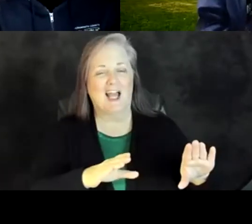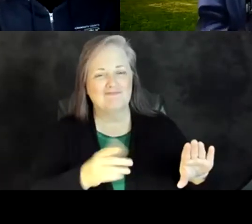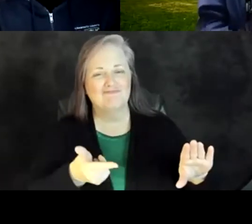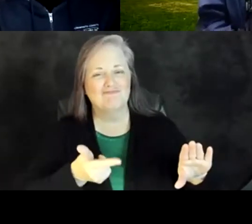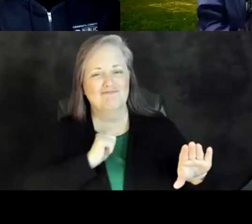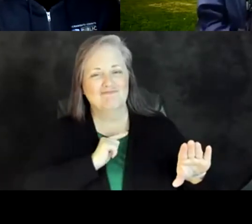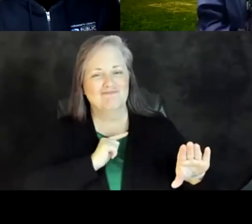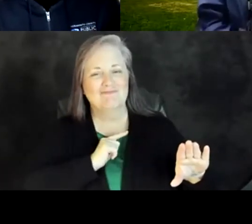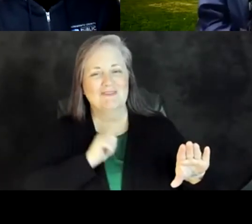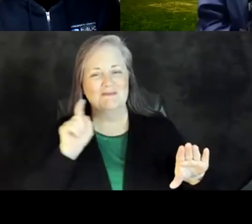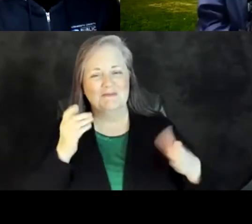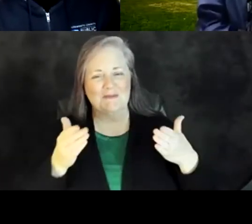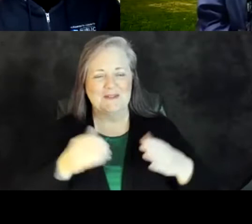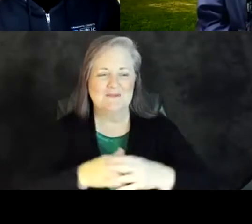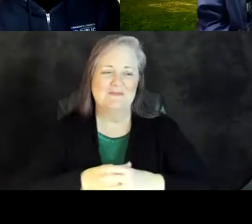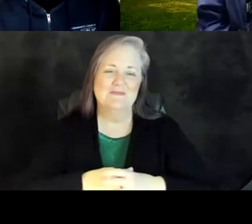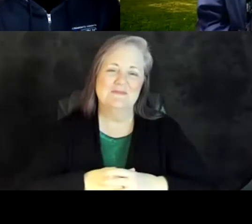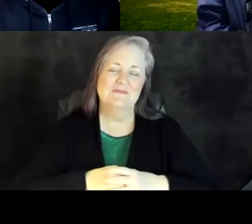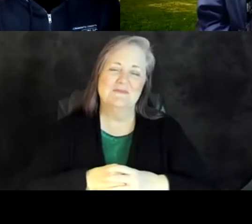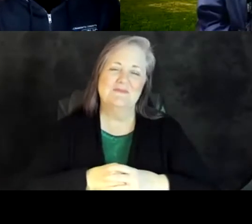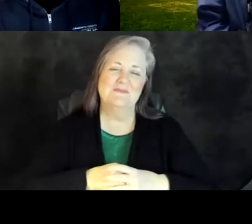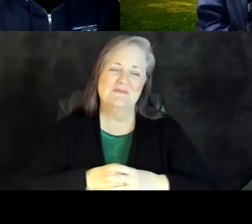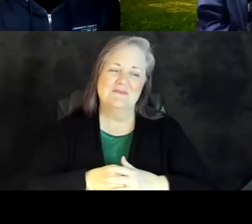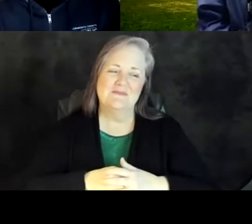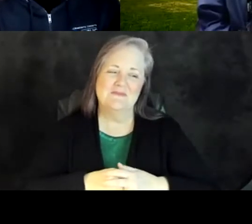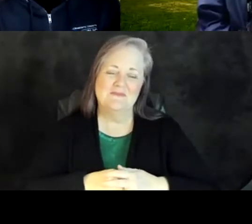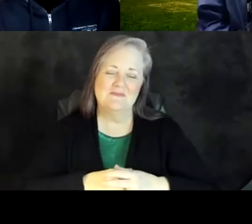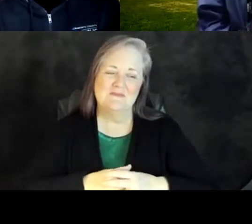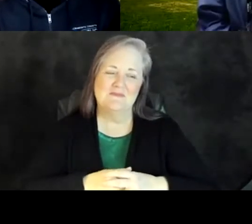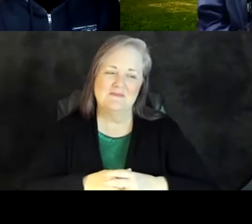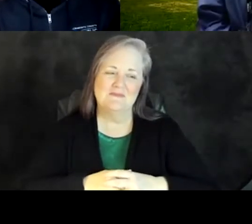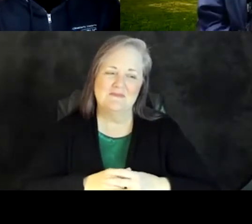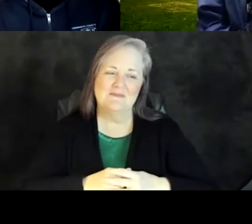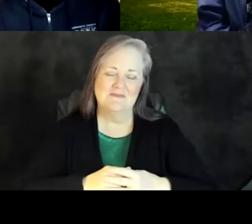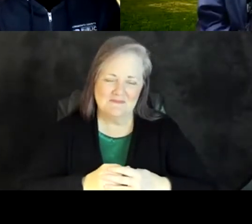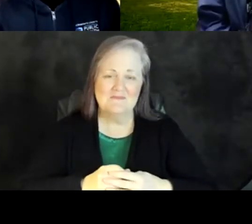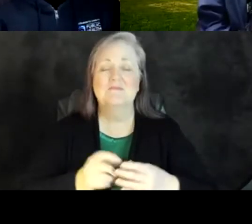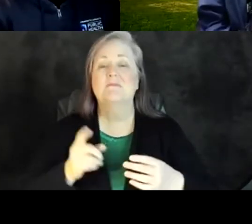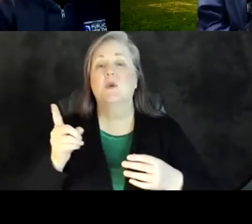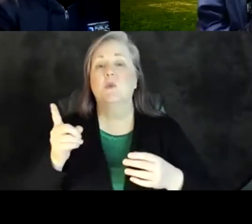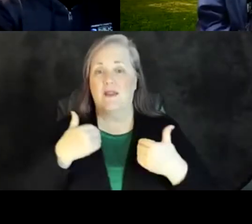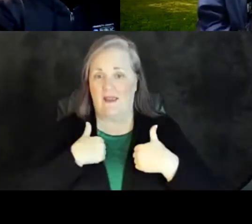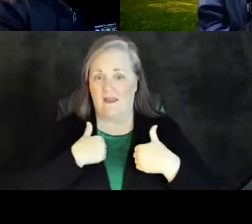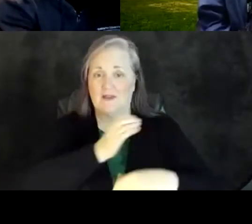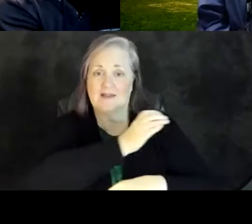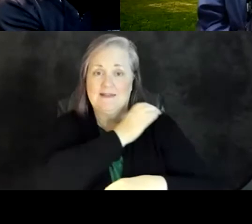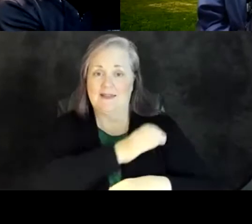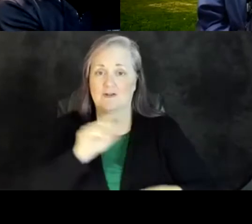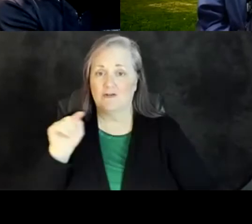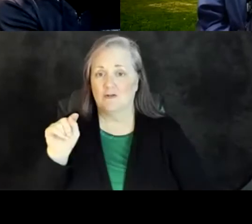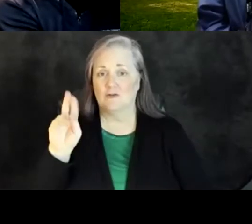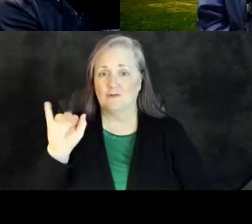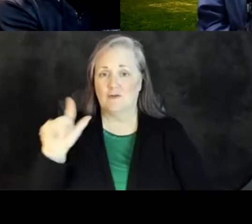up to me. So I will say that there are clinical trials with